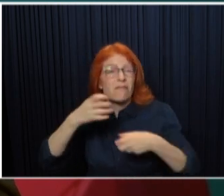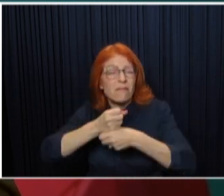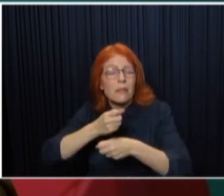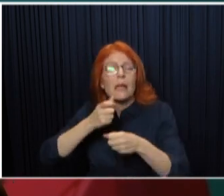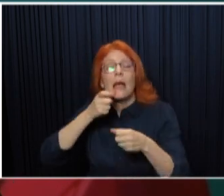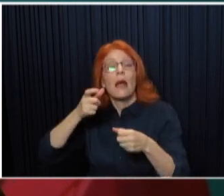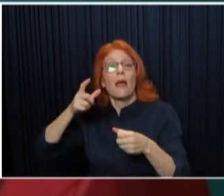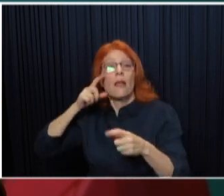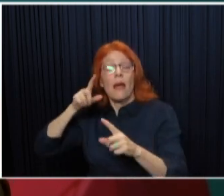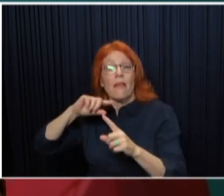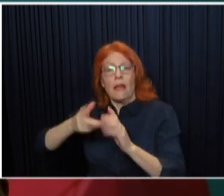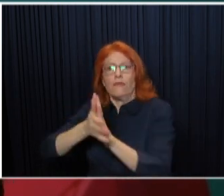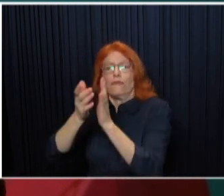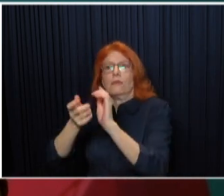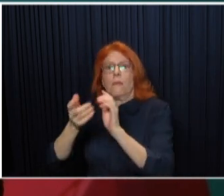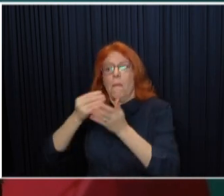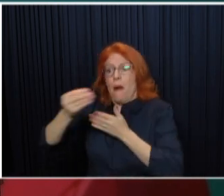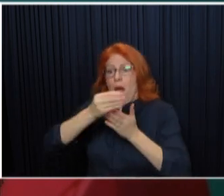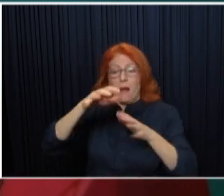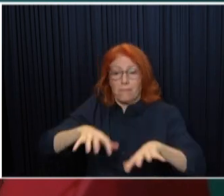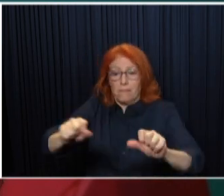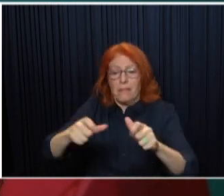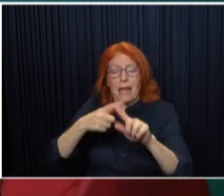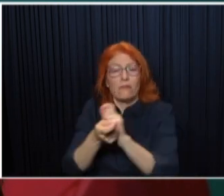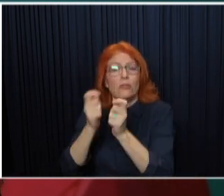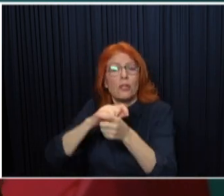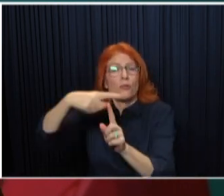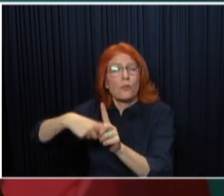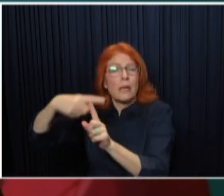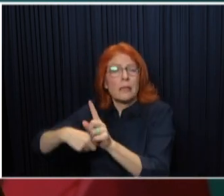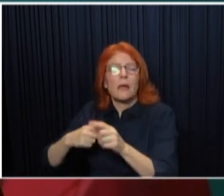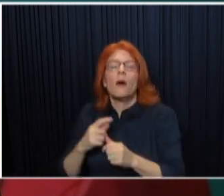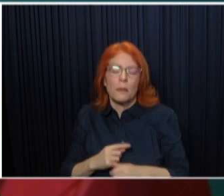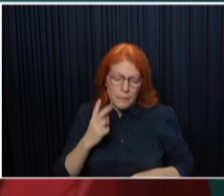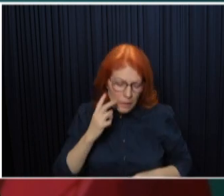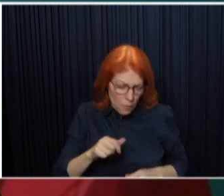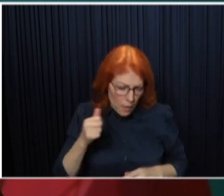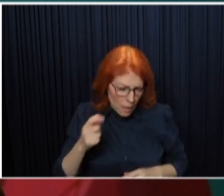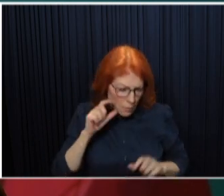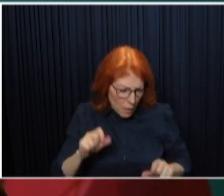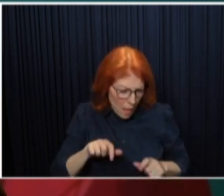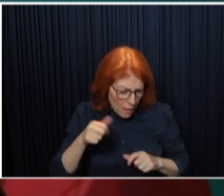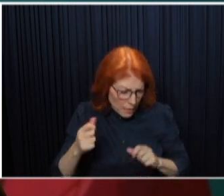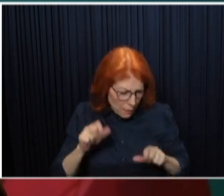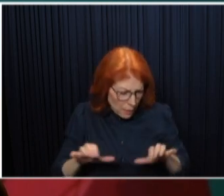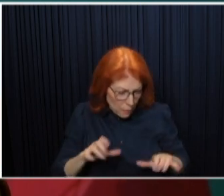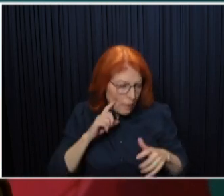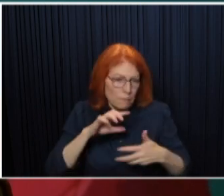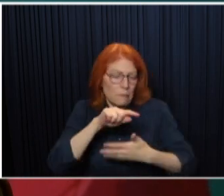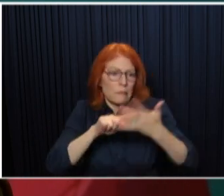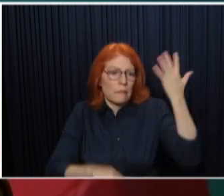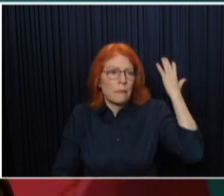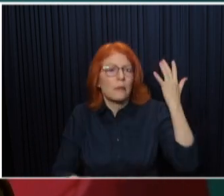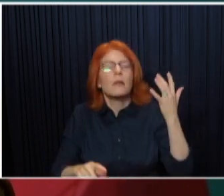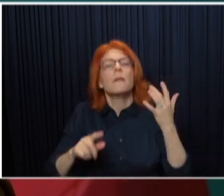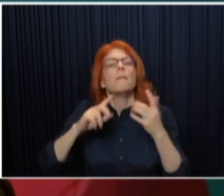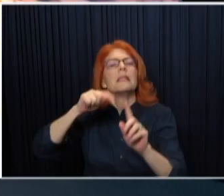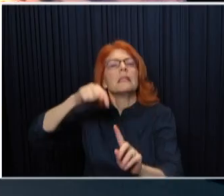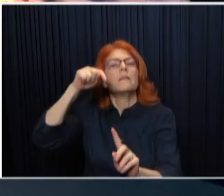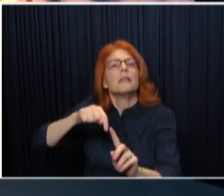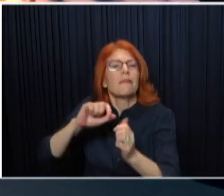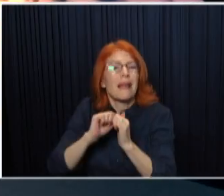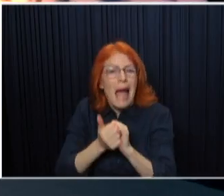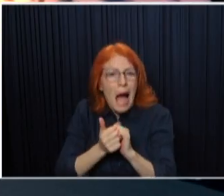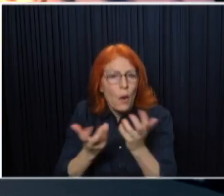turning them into rent. We can, let's see now. What else can we do? Yeah, there's just so much. How specifically can you do